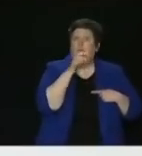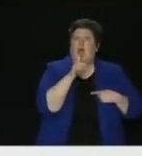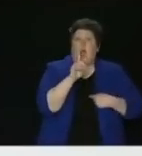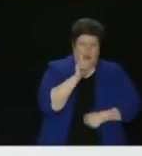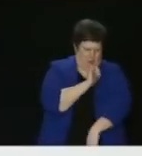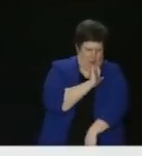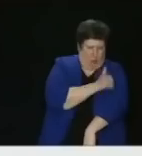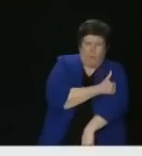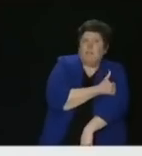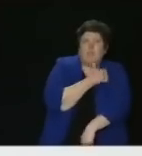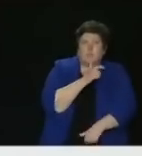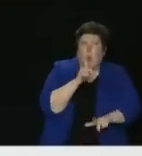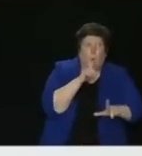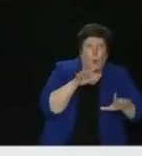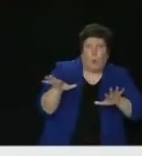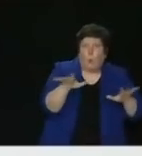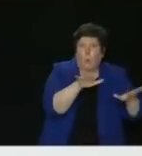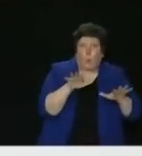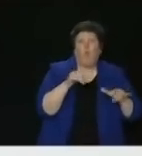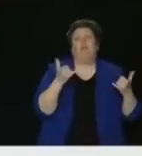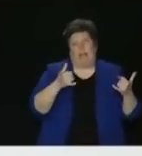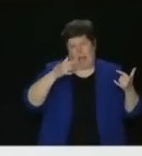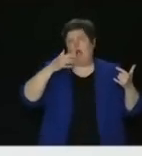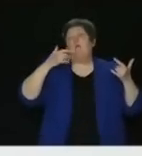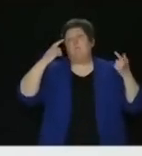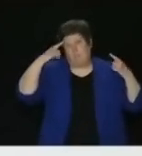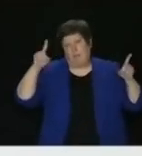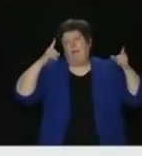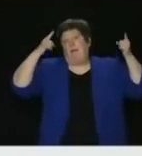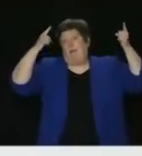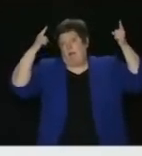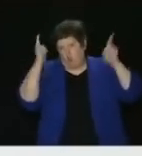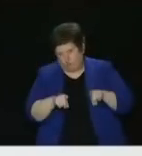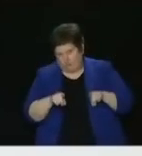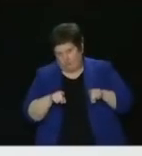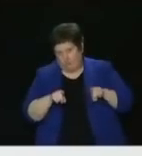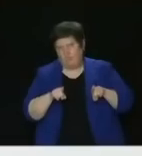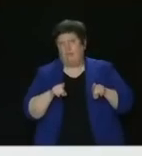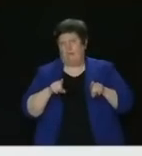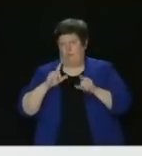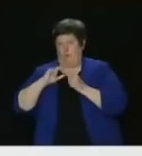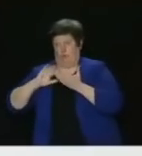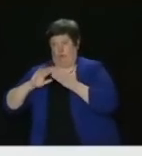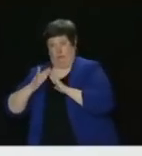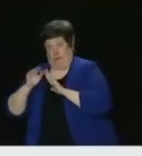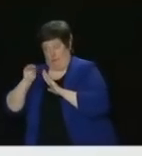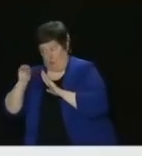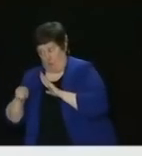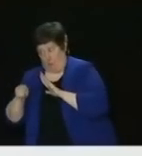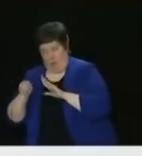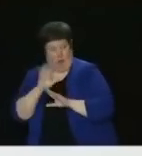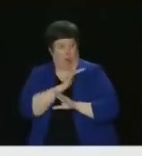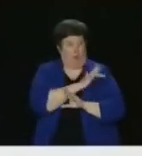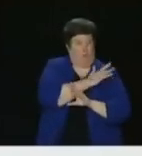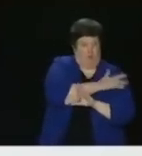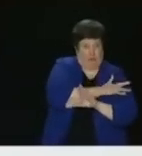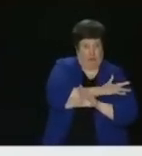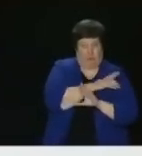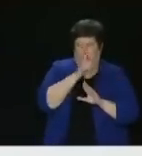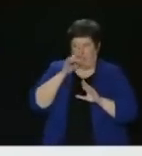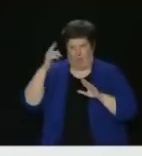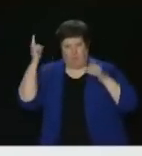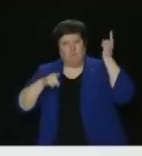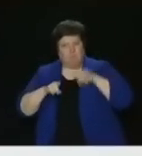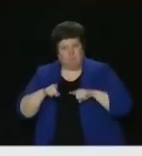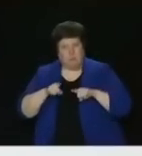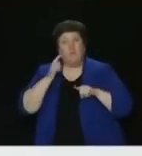outset with the municipality and with the province in order to ensure that our police services here in Ottawa and right across Canada have